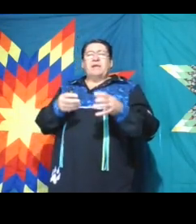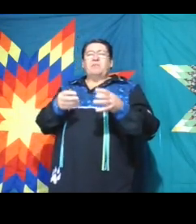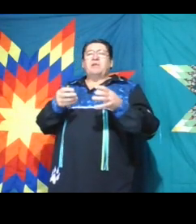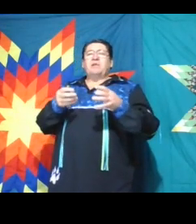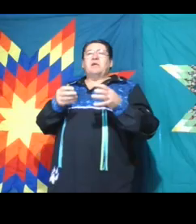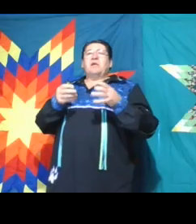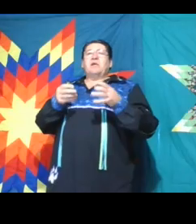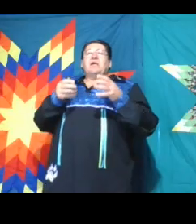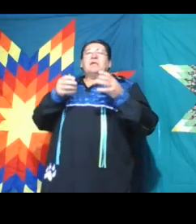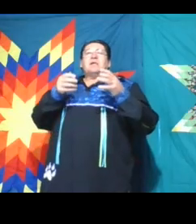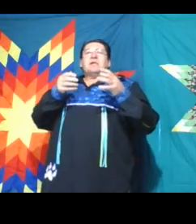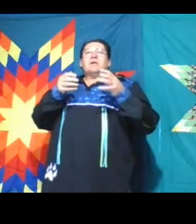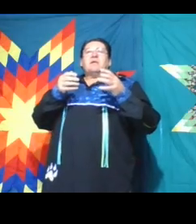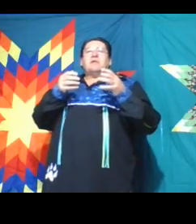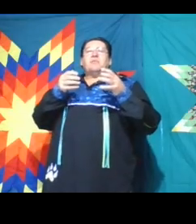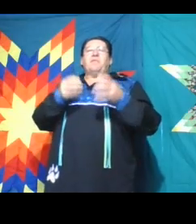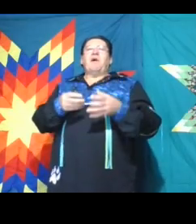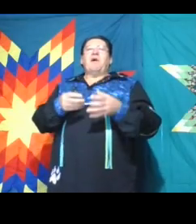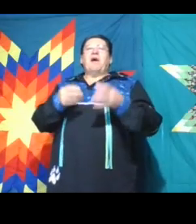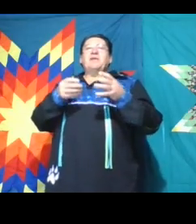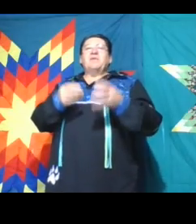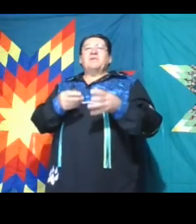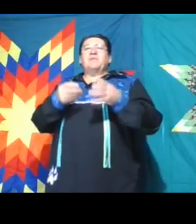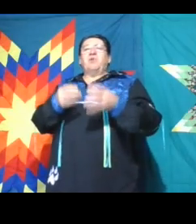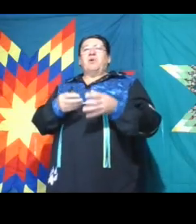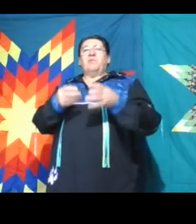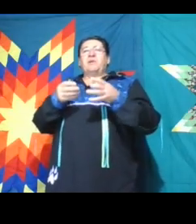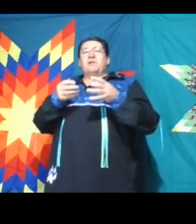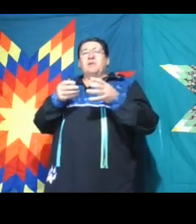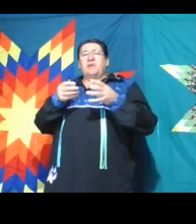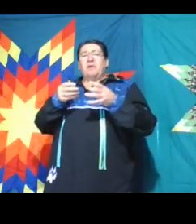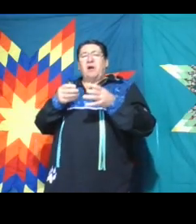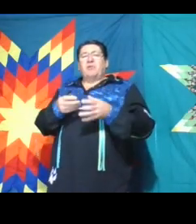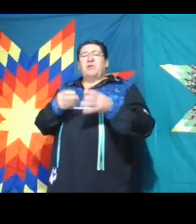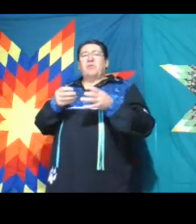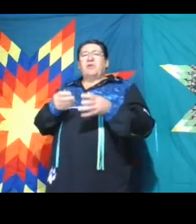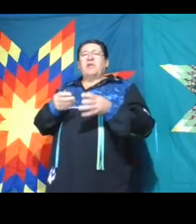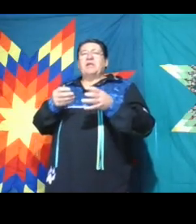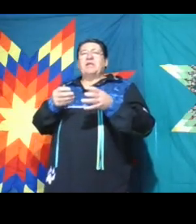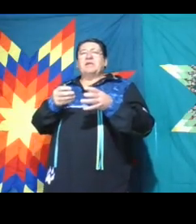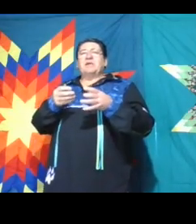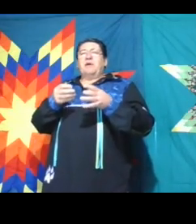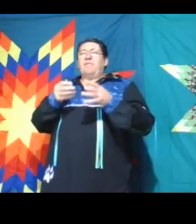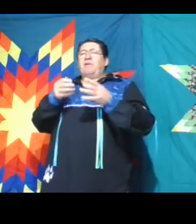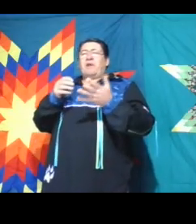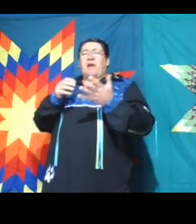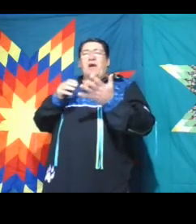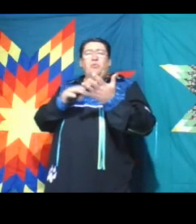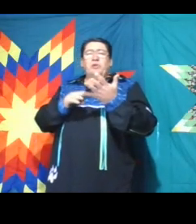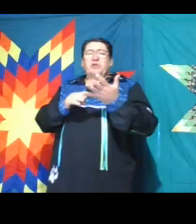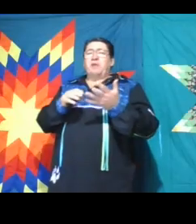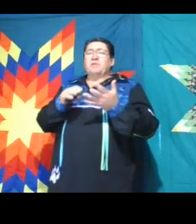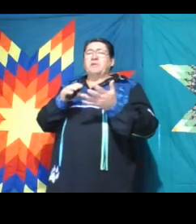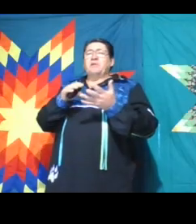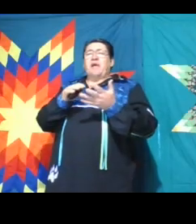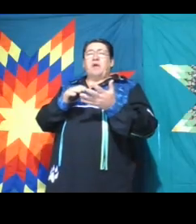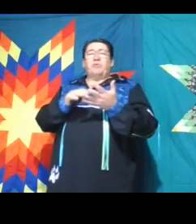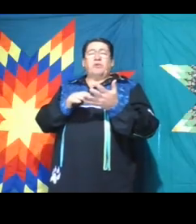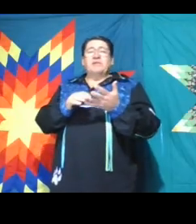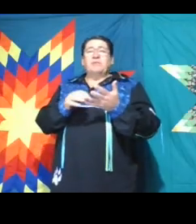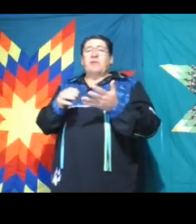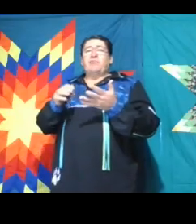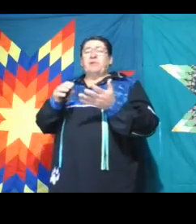the settlement to provide those employment opportunities to help with job search,